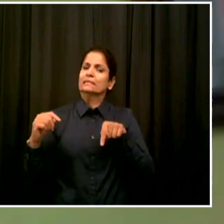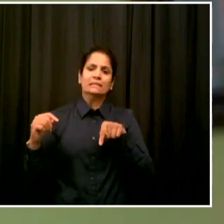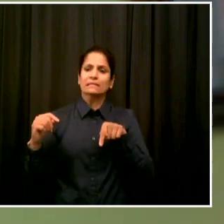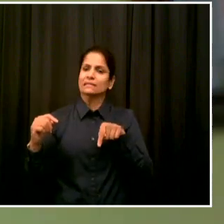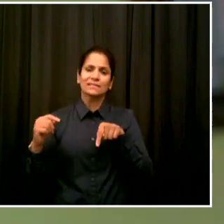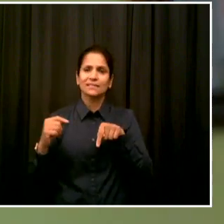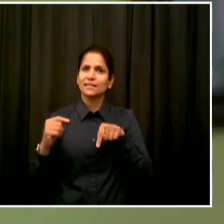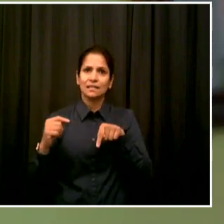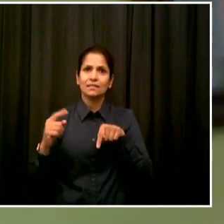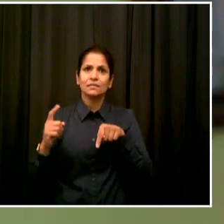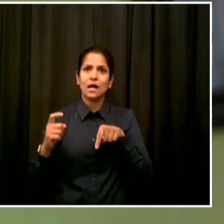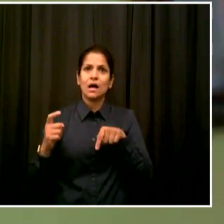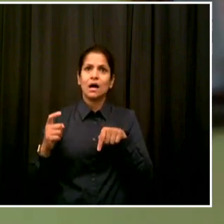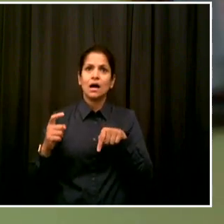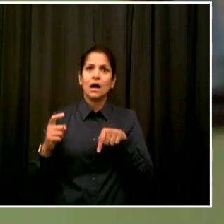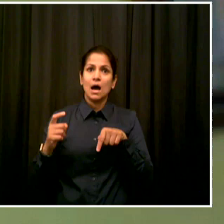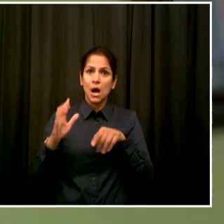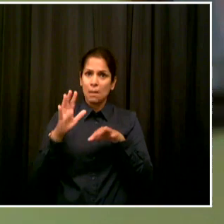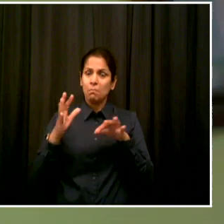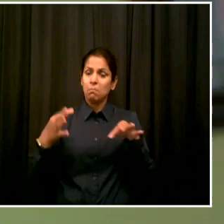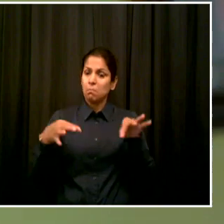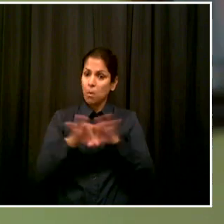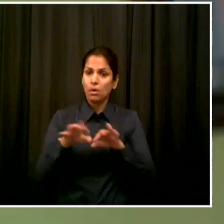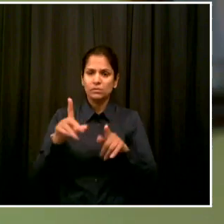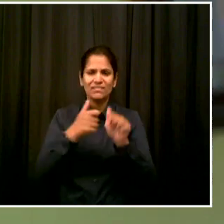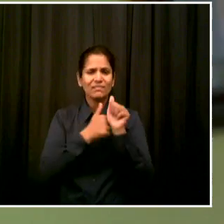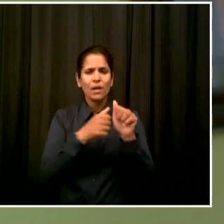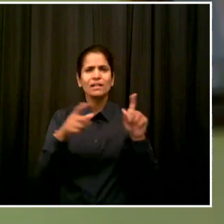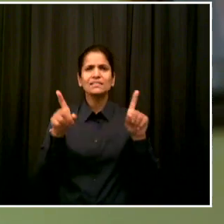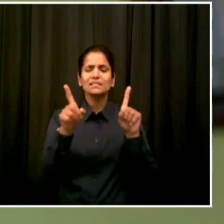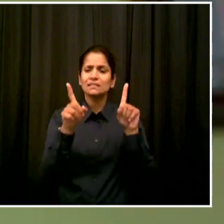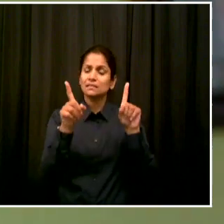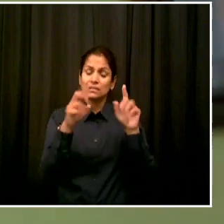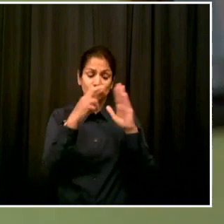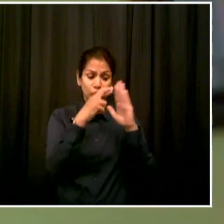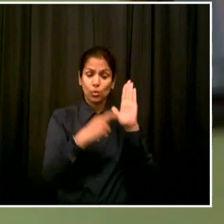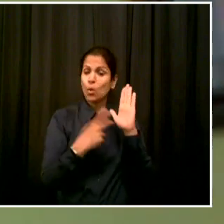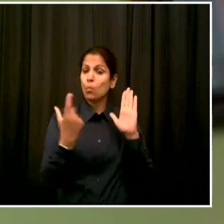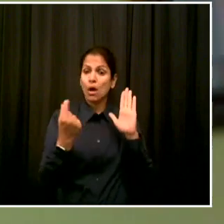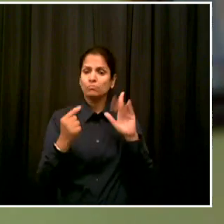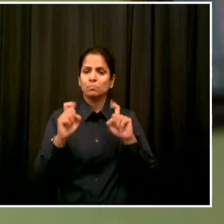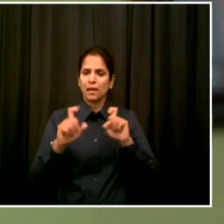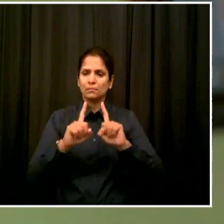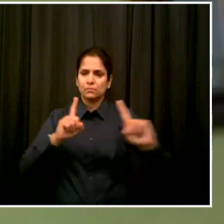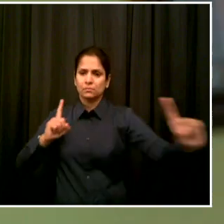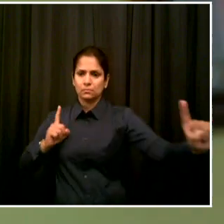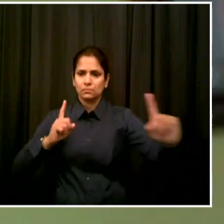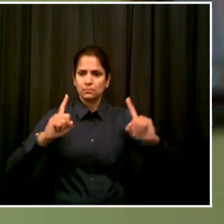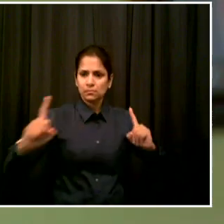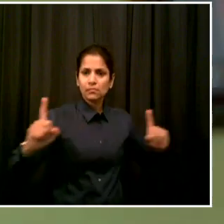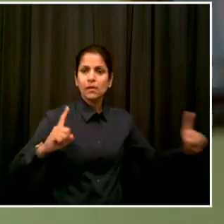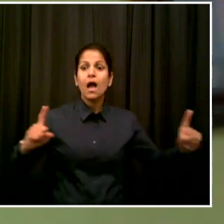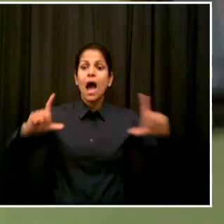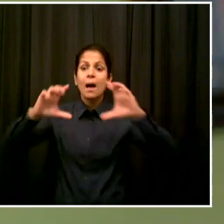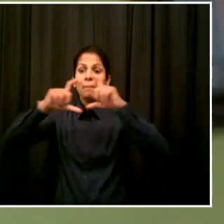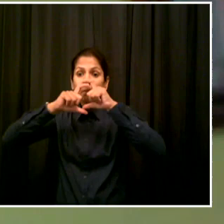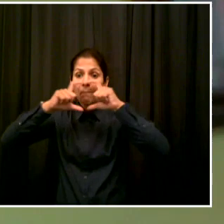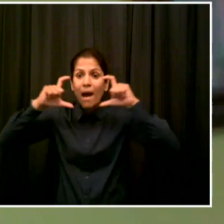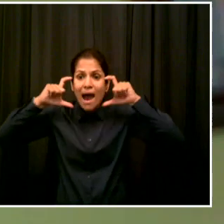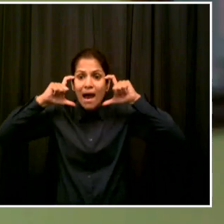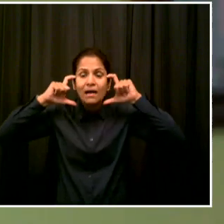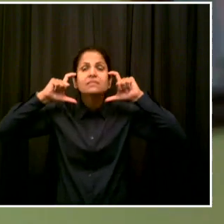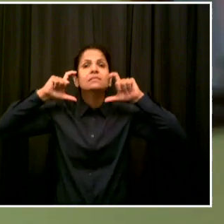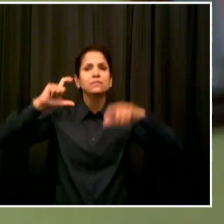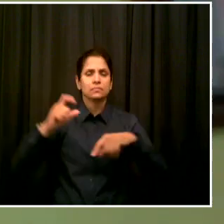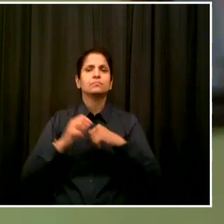social distance. We want people to be wearing face coverings, especially if they are not able to maintain any